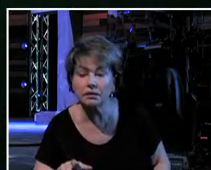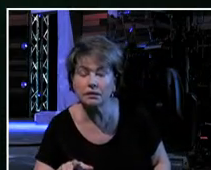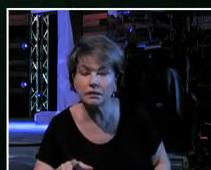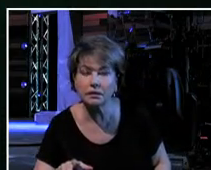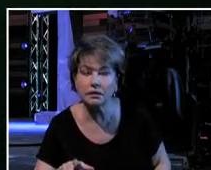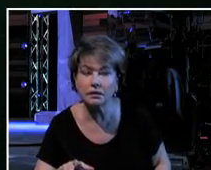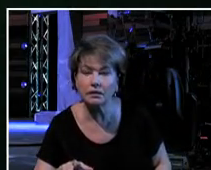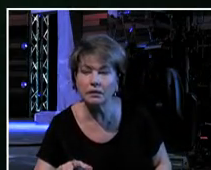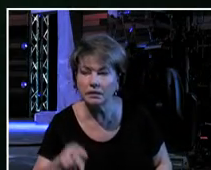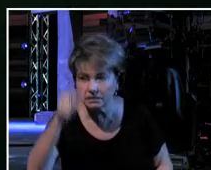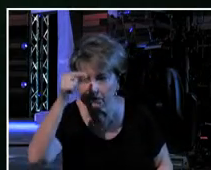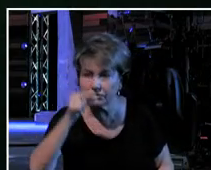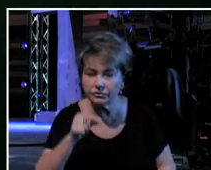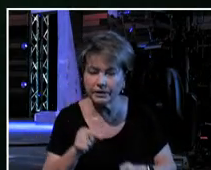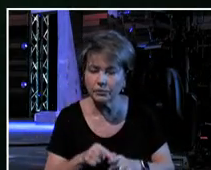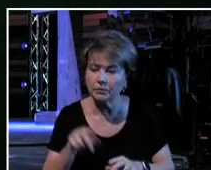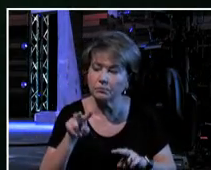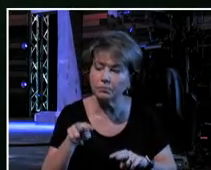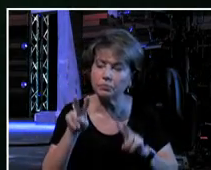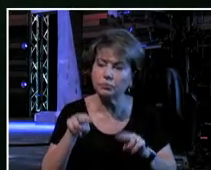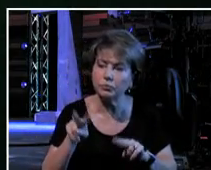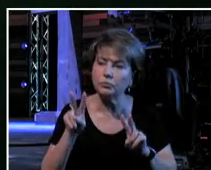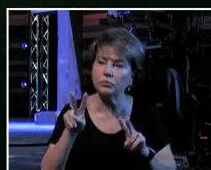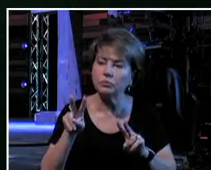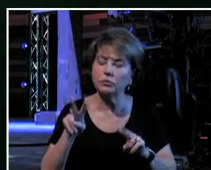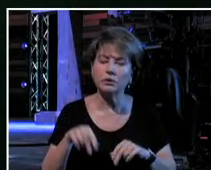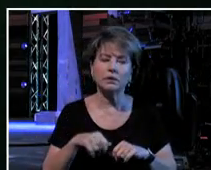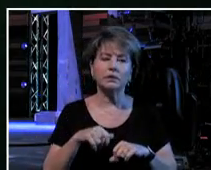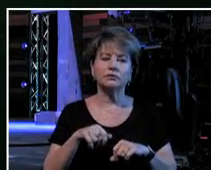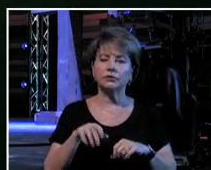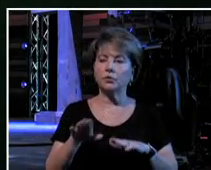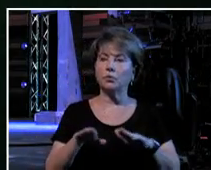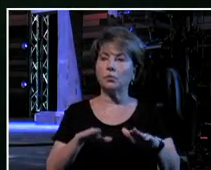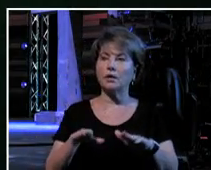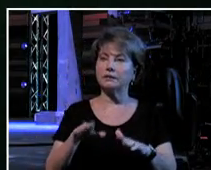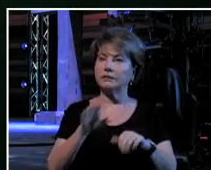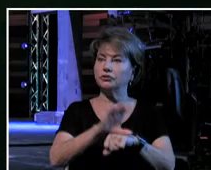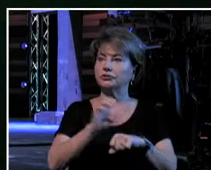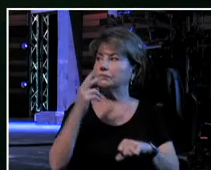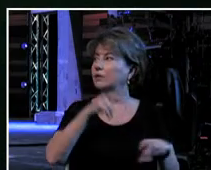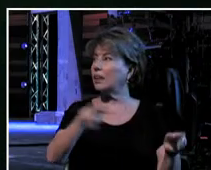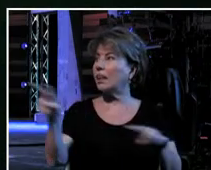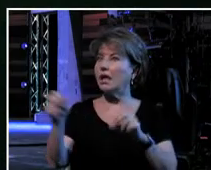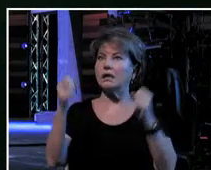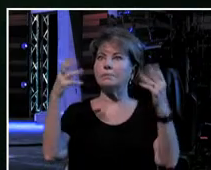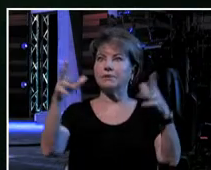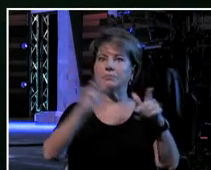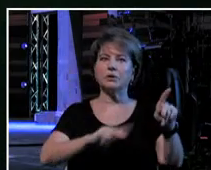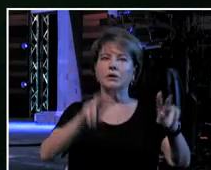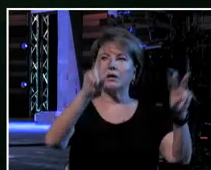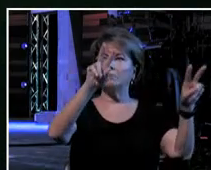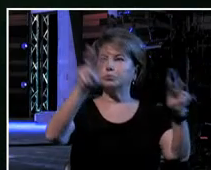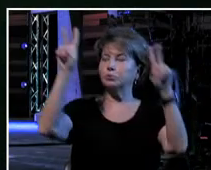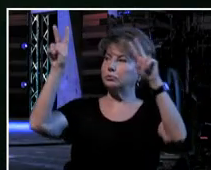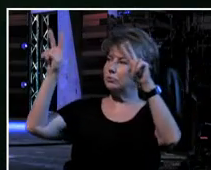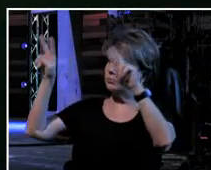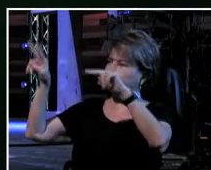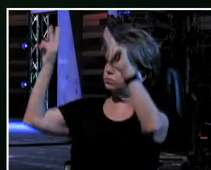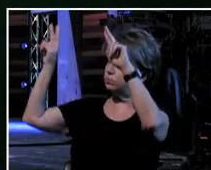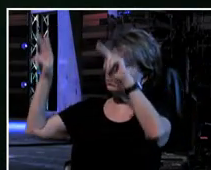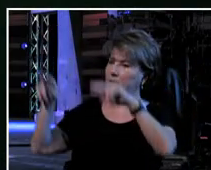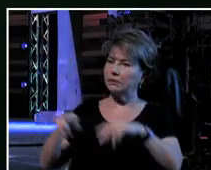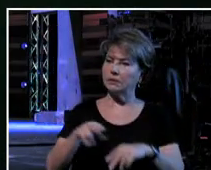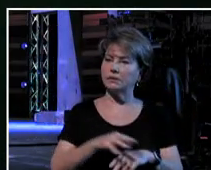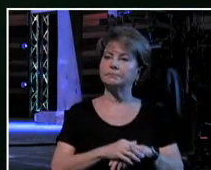it really means just to glance. You know, when you walked into church and saw a bunch of people, you blepe'd them. You just kind of glanced at them,